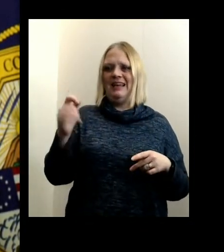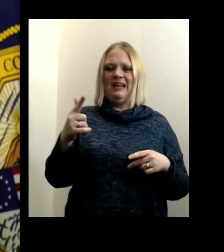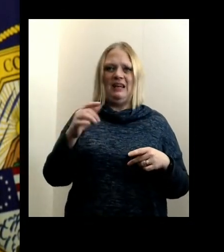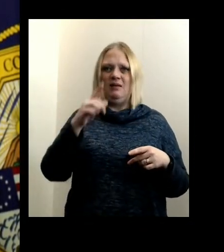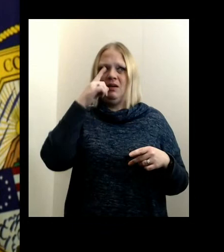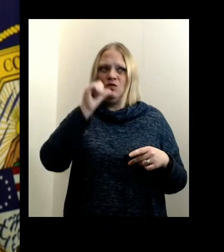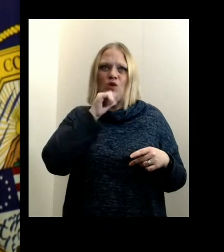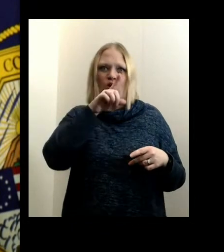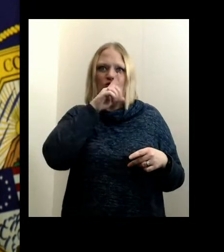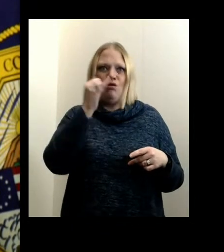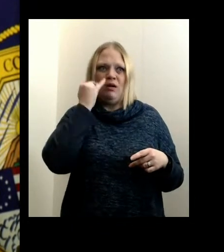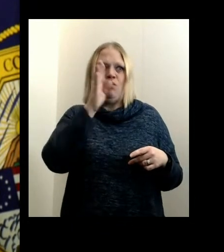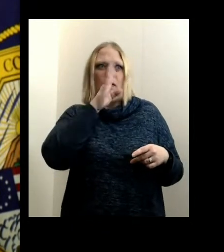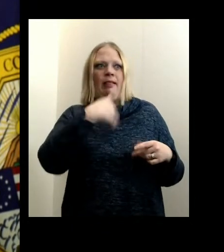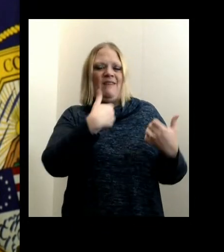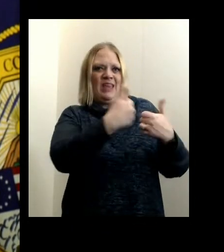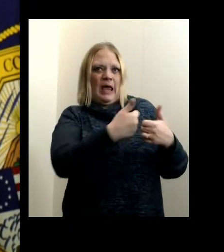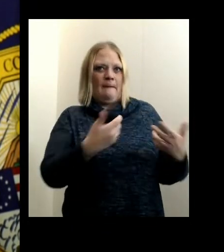game.